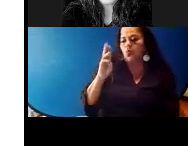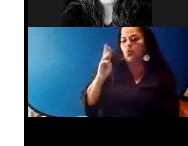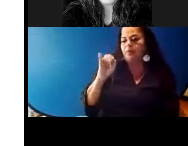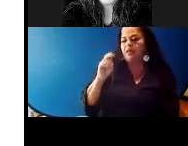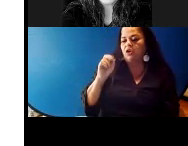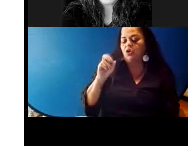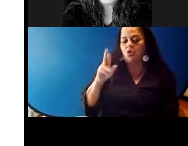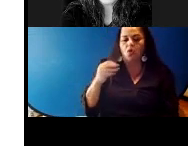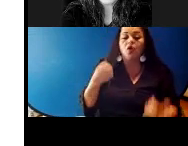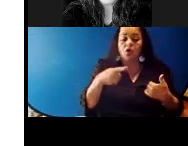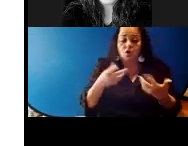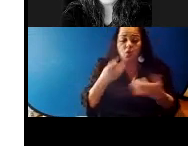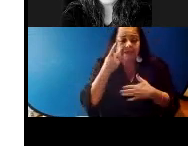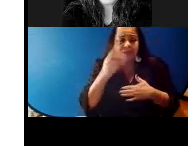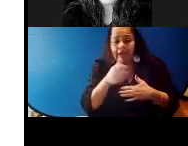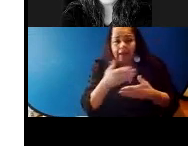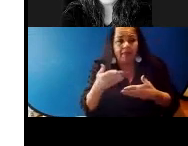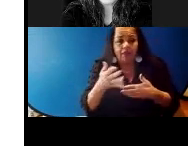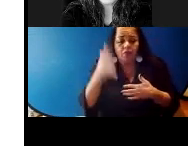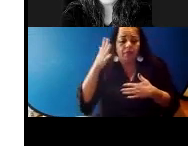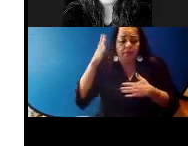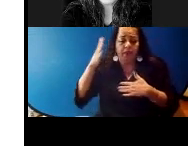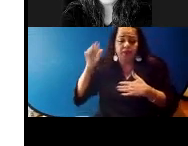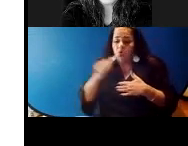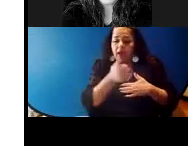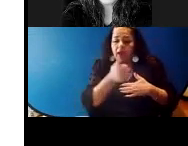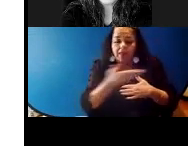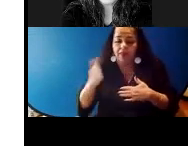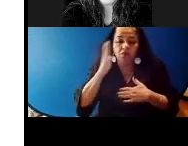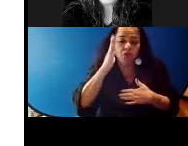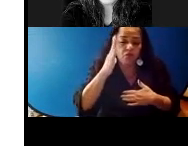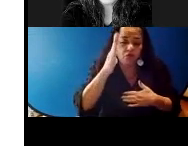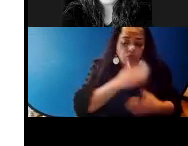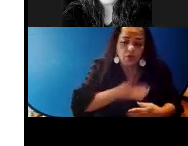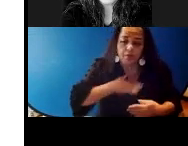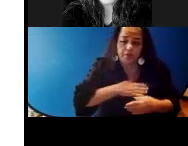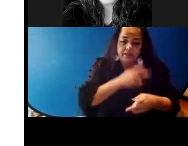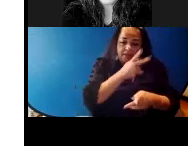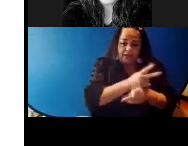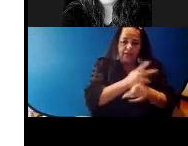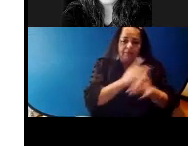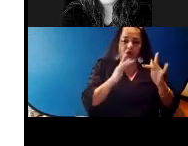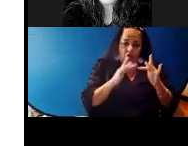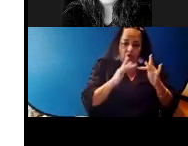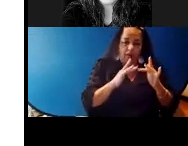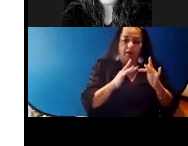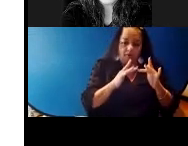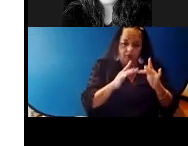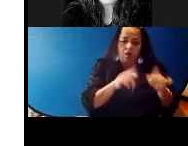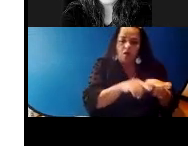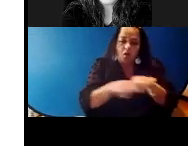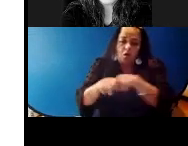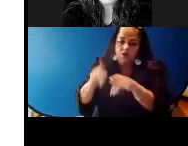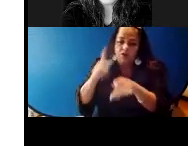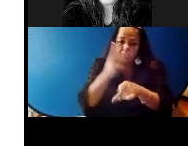webinar that we just had or anything for the future, please keep in contact. Also, please